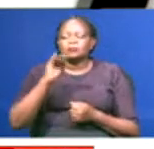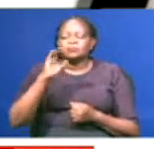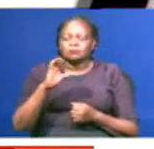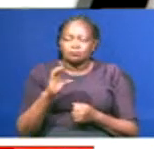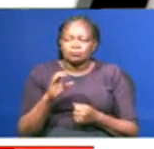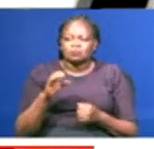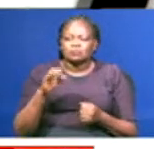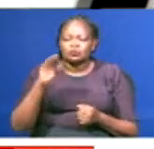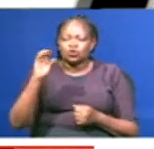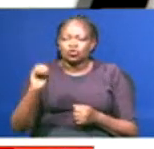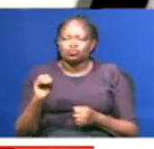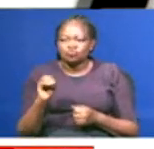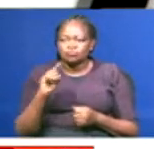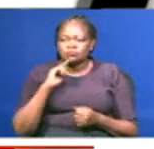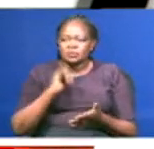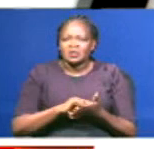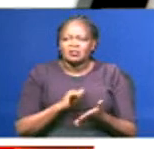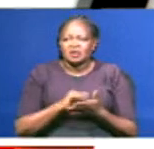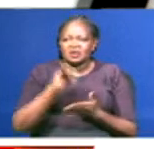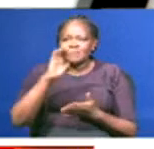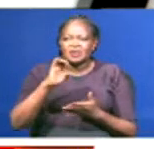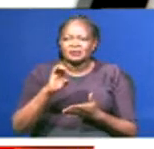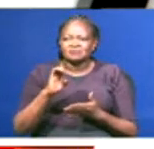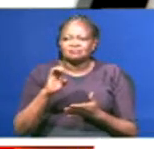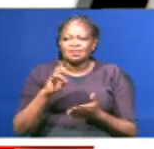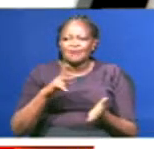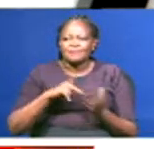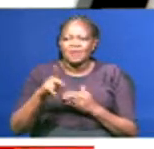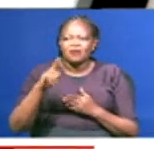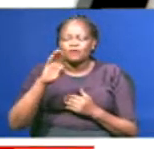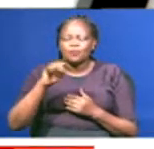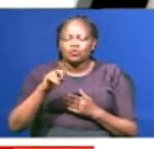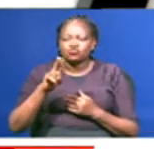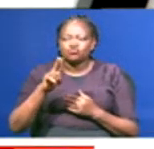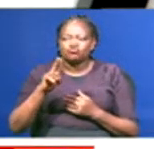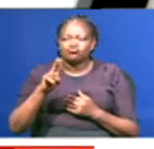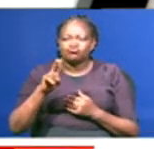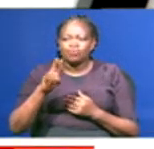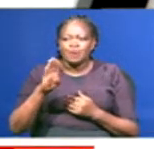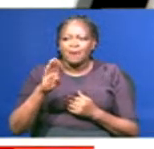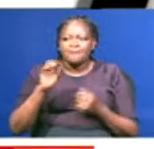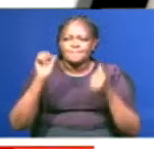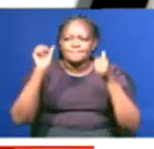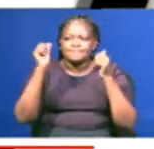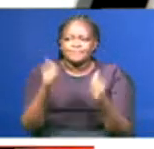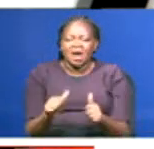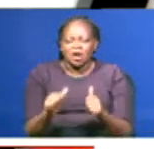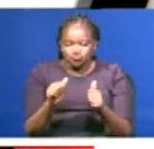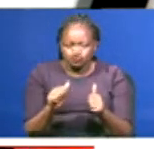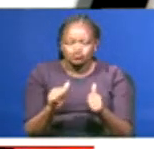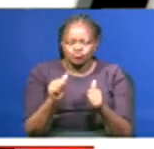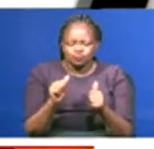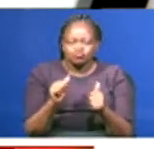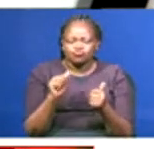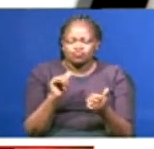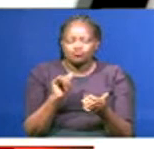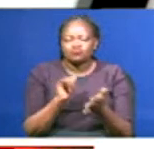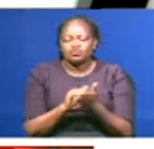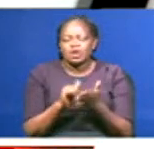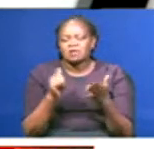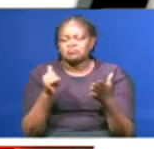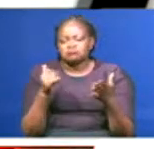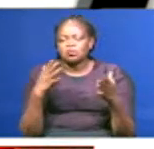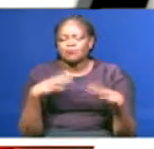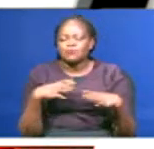Hussein Marjan says IEBC is yet to settle over 4 billion shillings owed to suppliers who